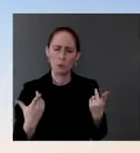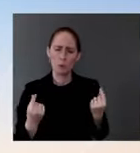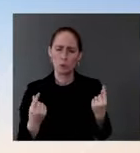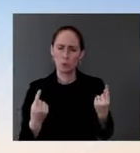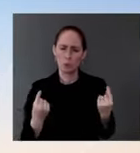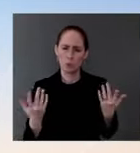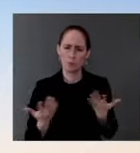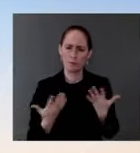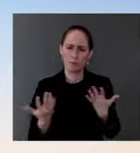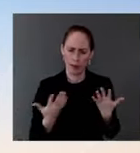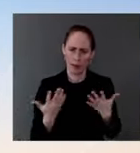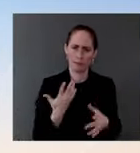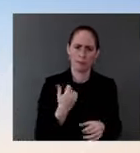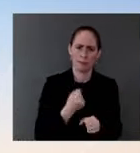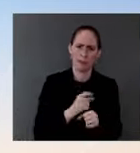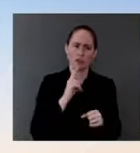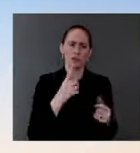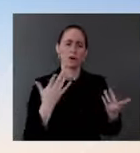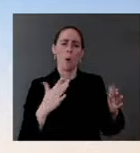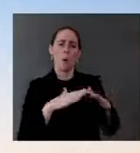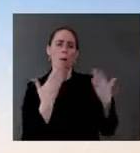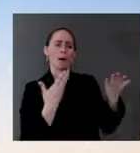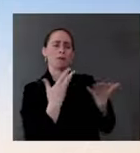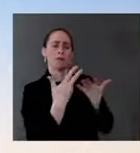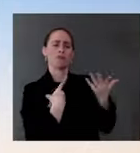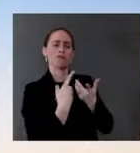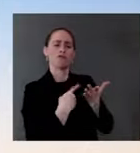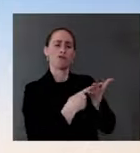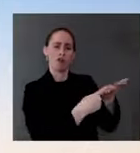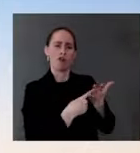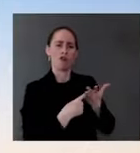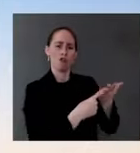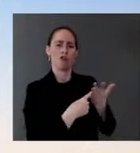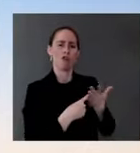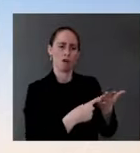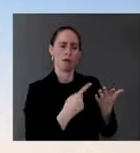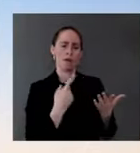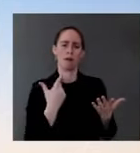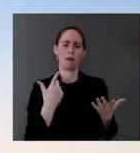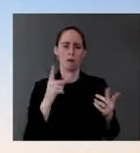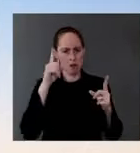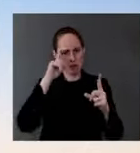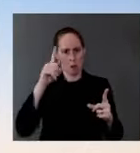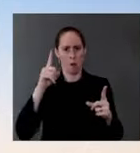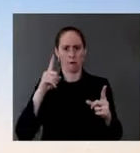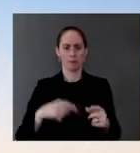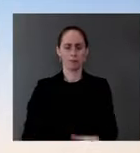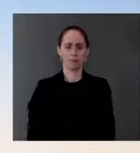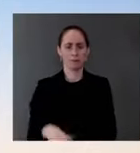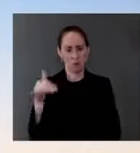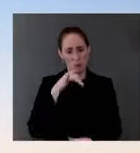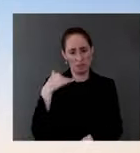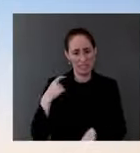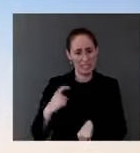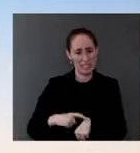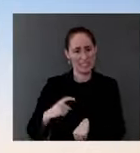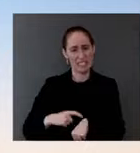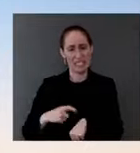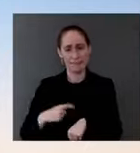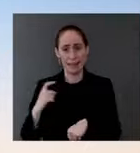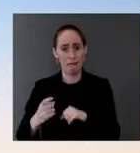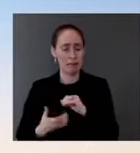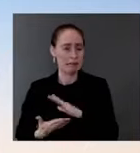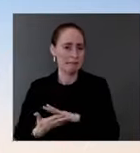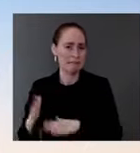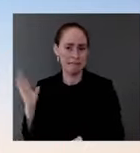and have the ball move forward through that channel. I think I'm going to have to wrap it up here in just a moment. Let's go ahead. Thank you, Jen. I